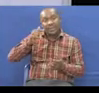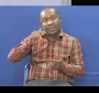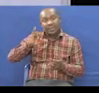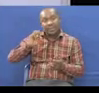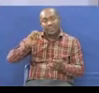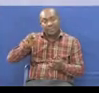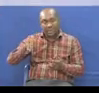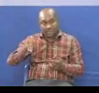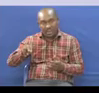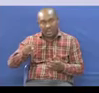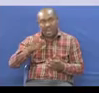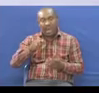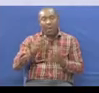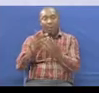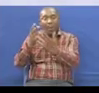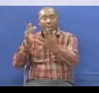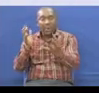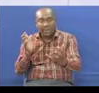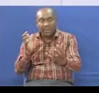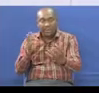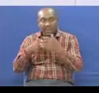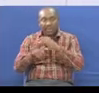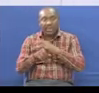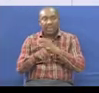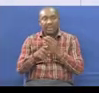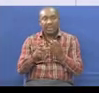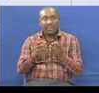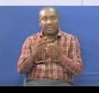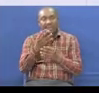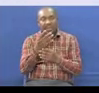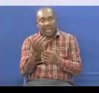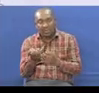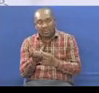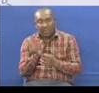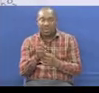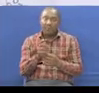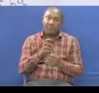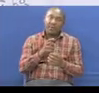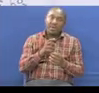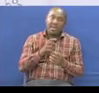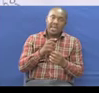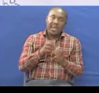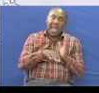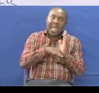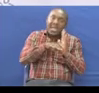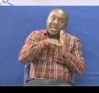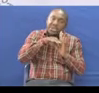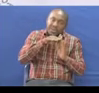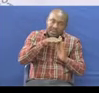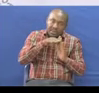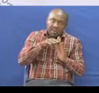of the populations in terms of the age and the sex. That is referred as